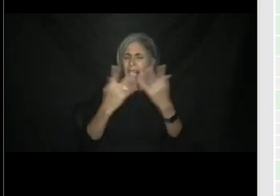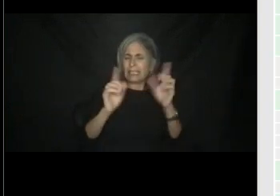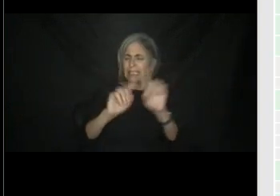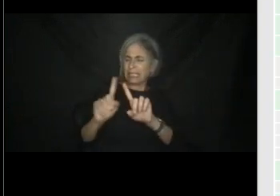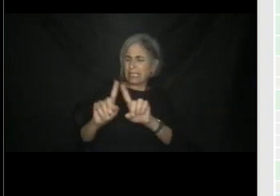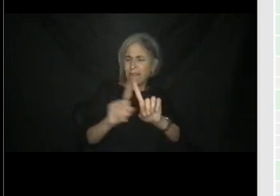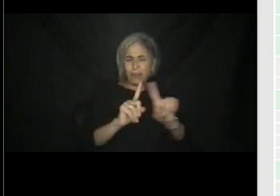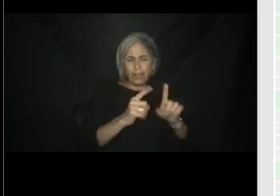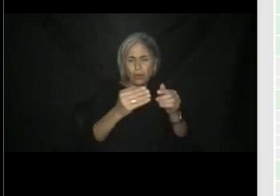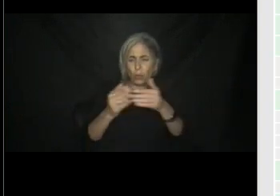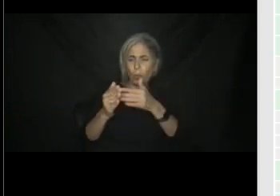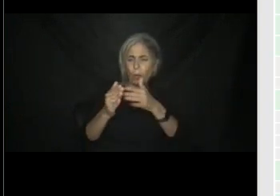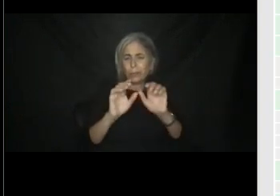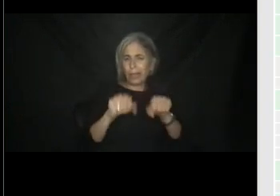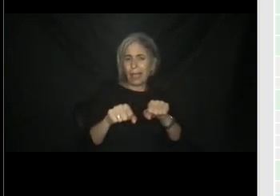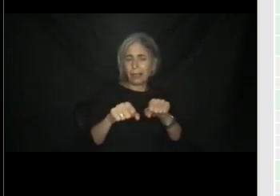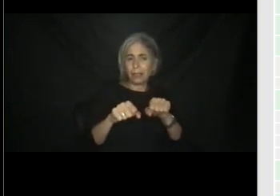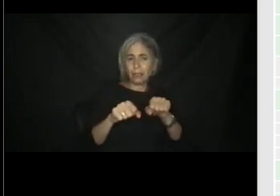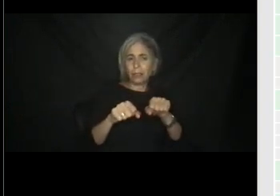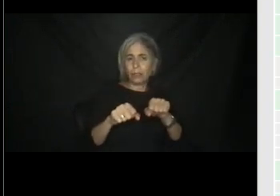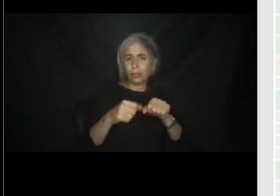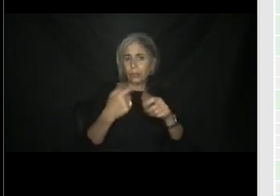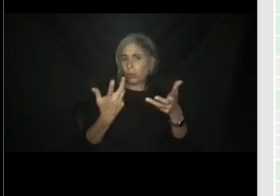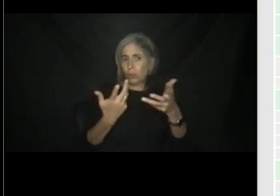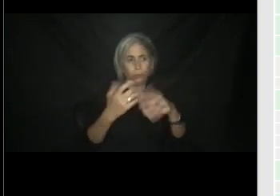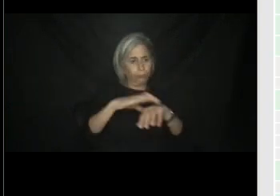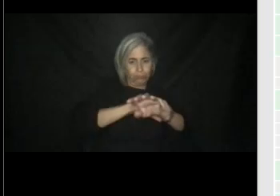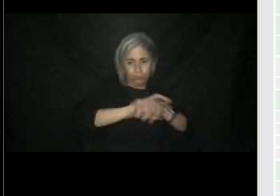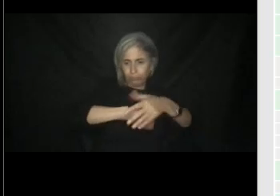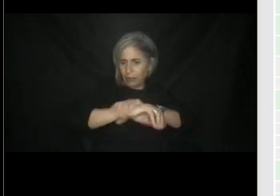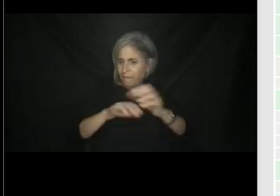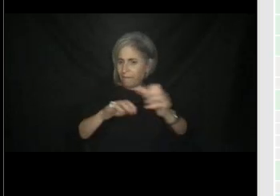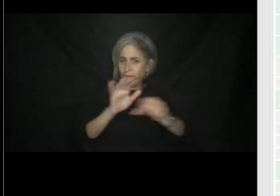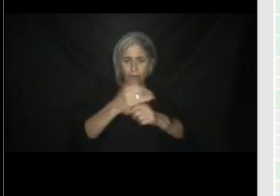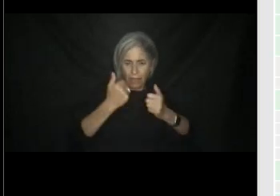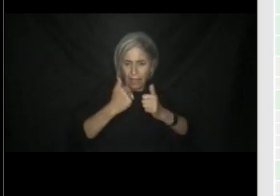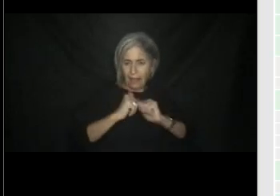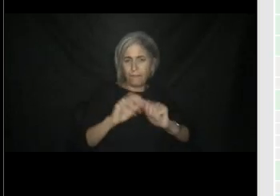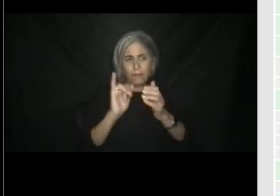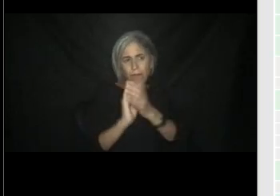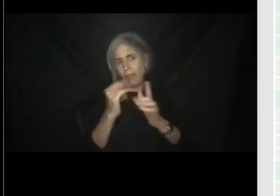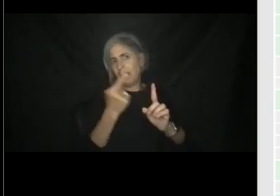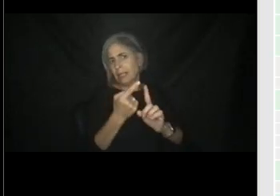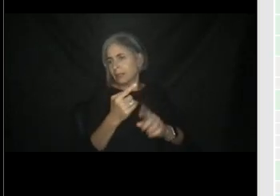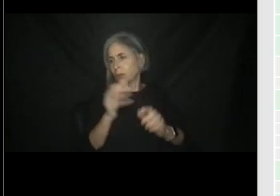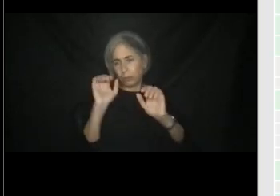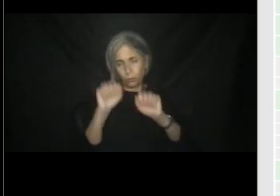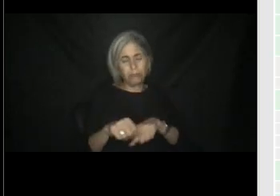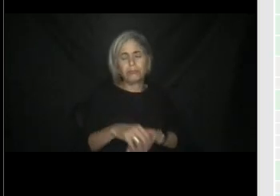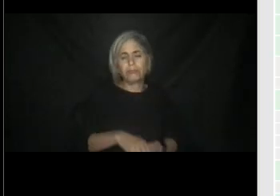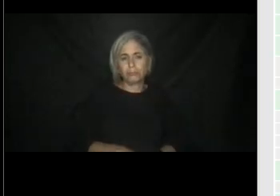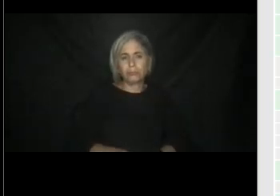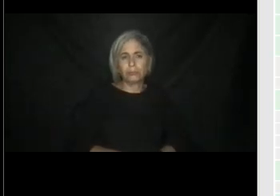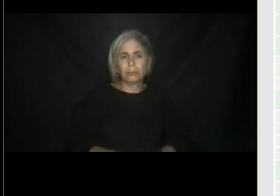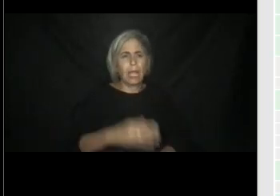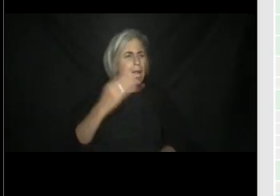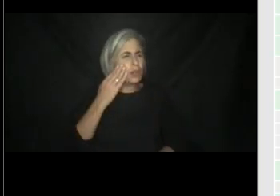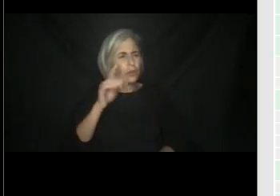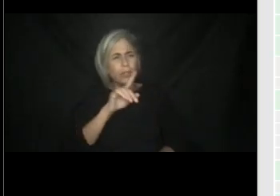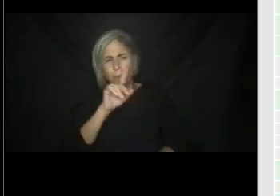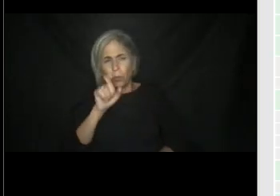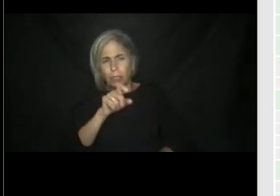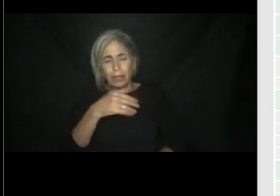to explore, and we will absolutely put our full effort forth in this. I know you had some questions,